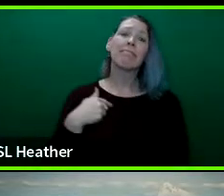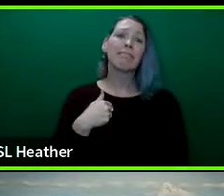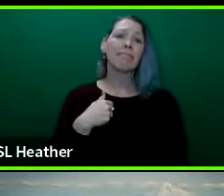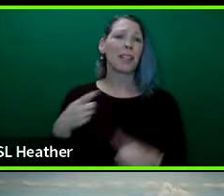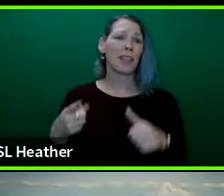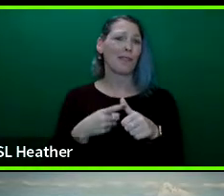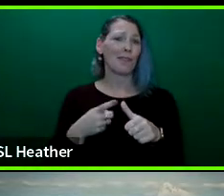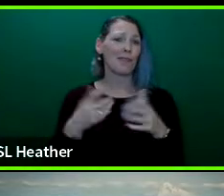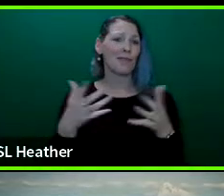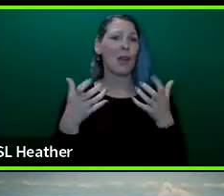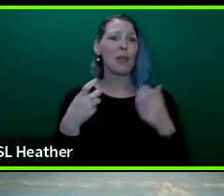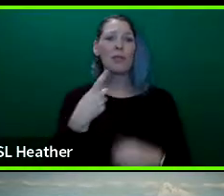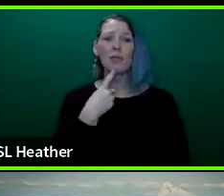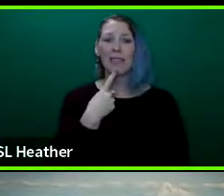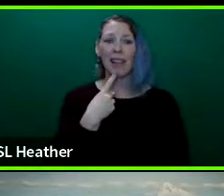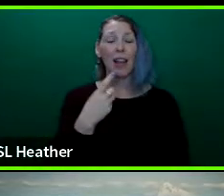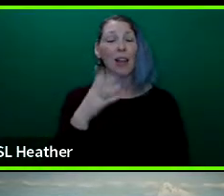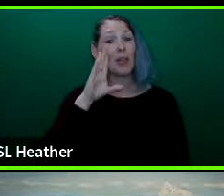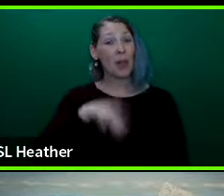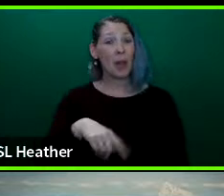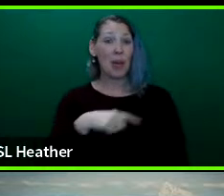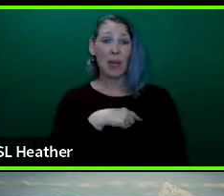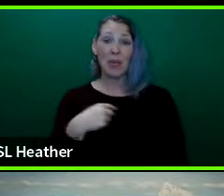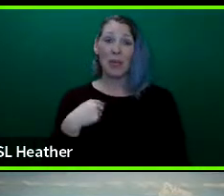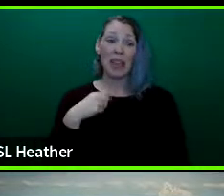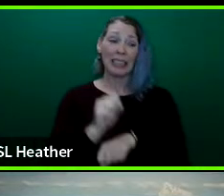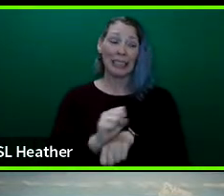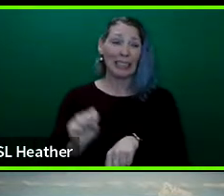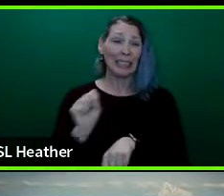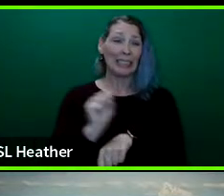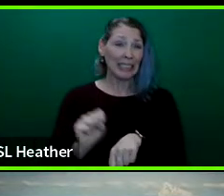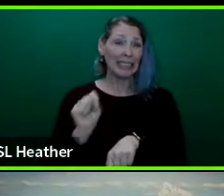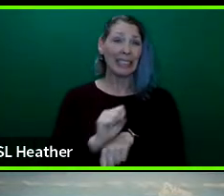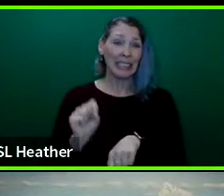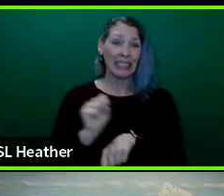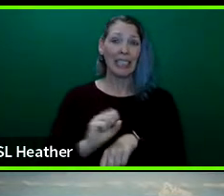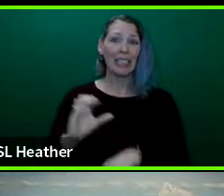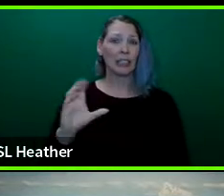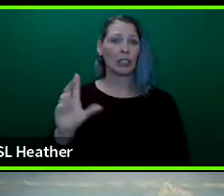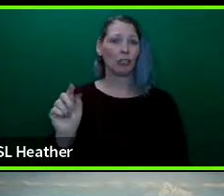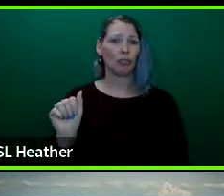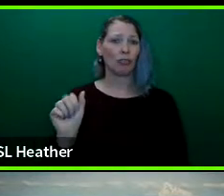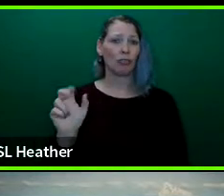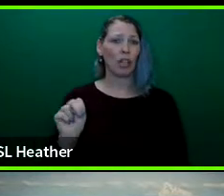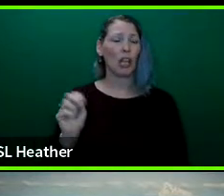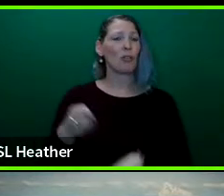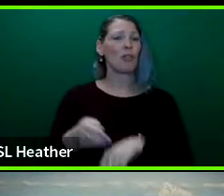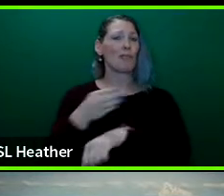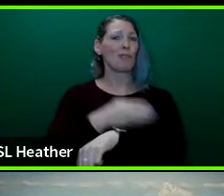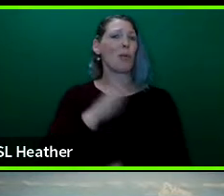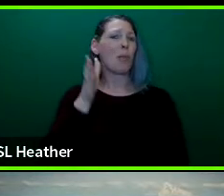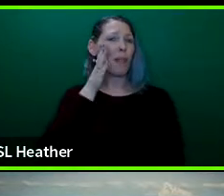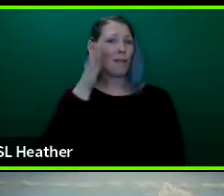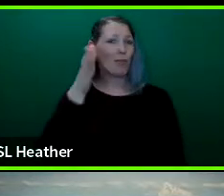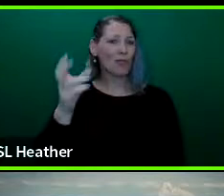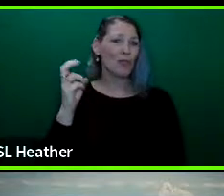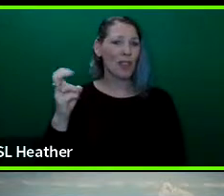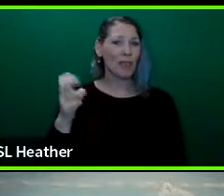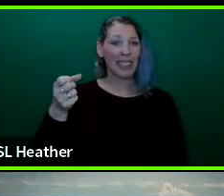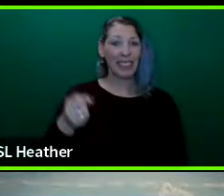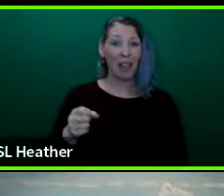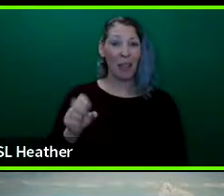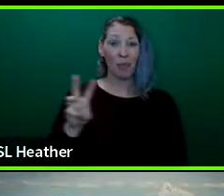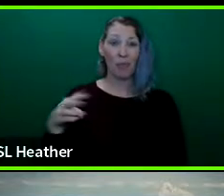first I would just say, we've worked very diligently at CTRAN to improve the future of transportation in Southwest Washington,